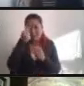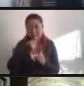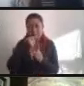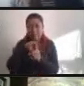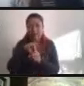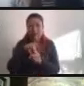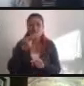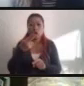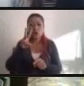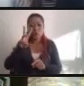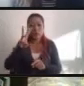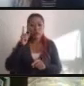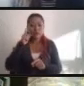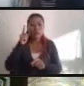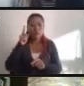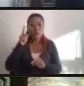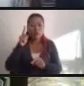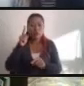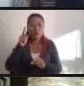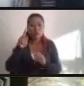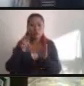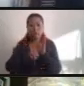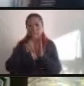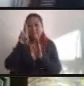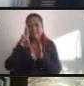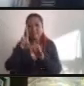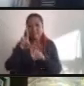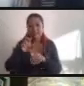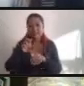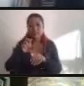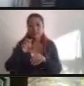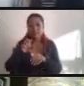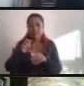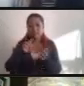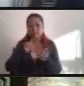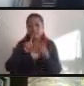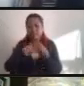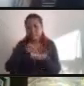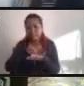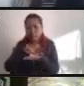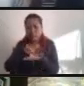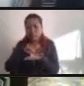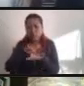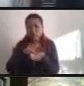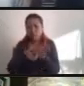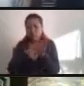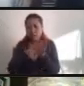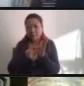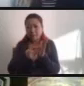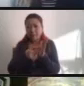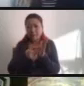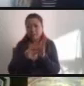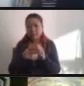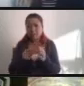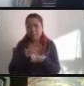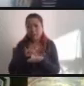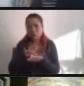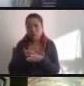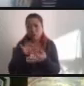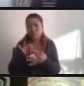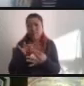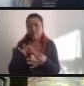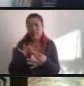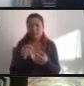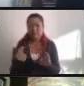flight and medical requirements, or the medical things that are done?